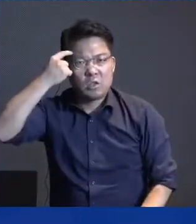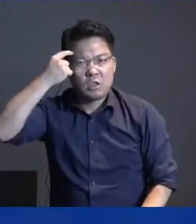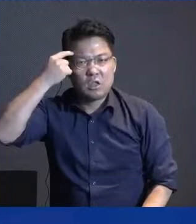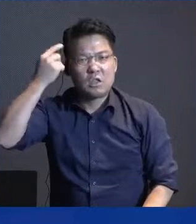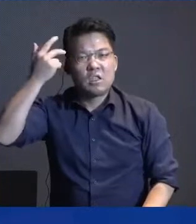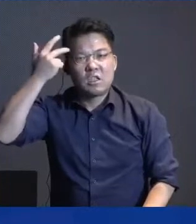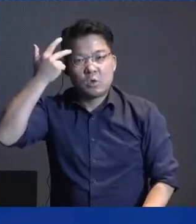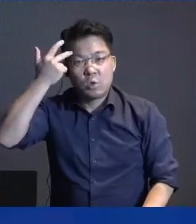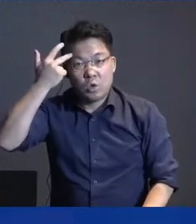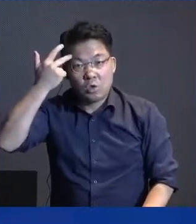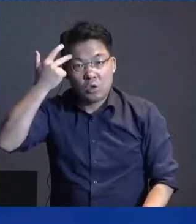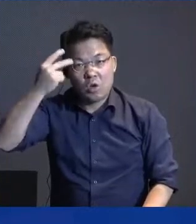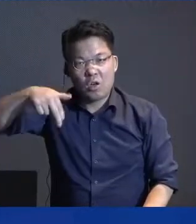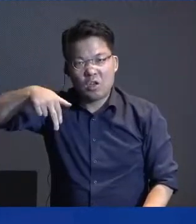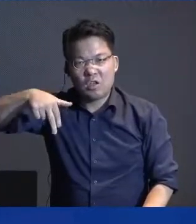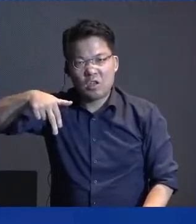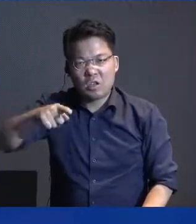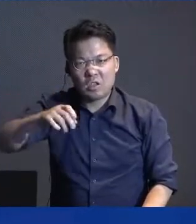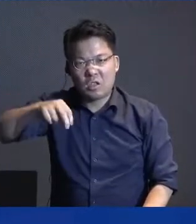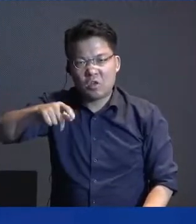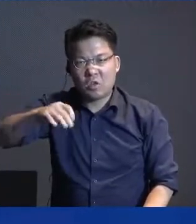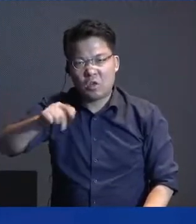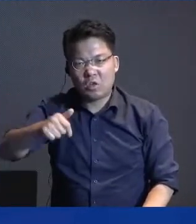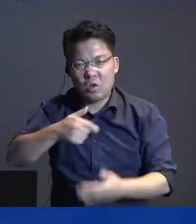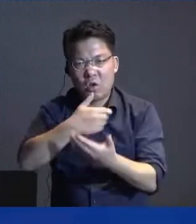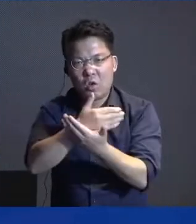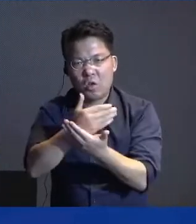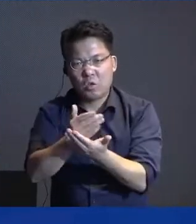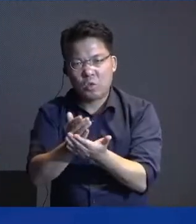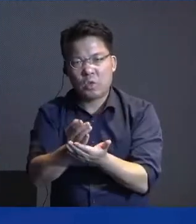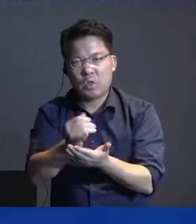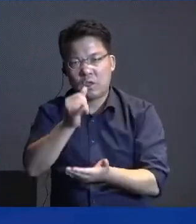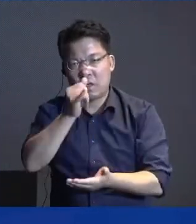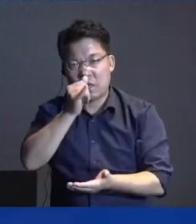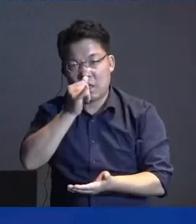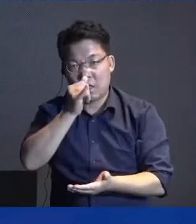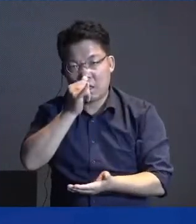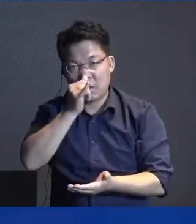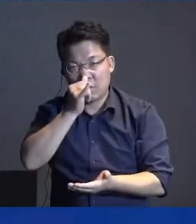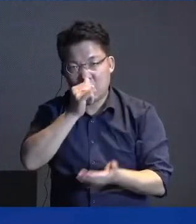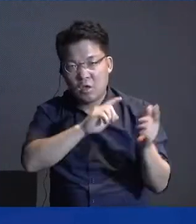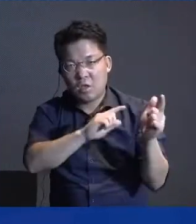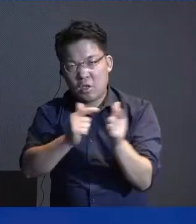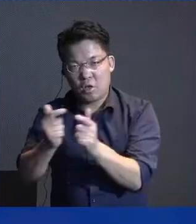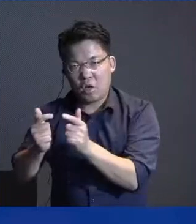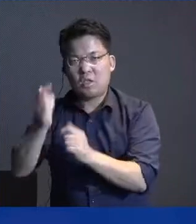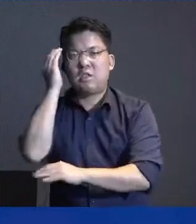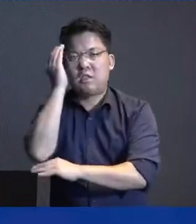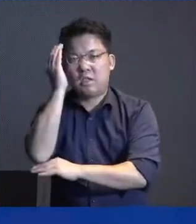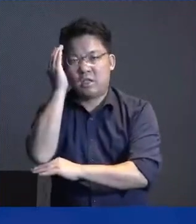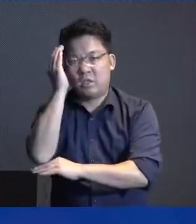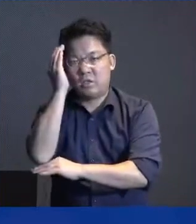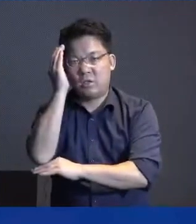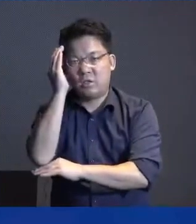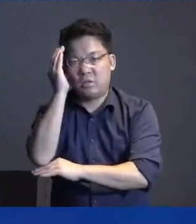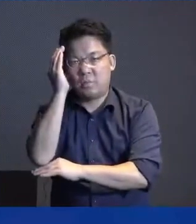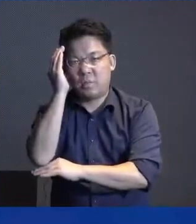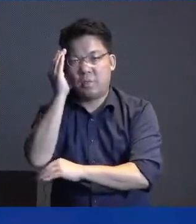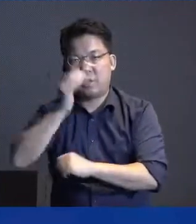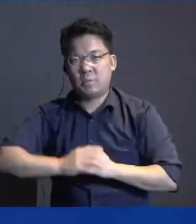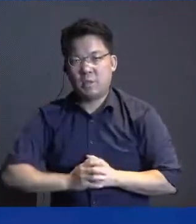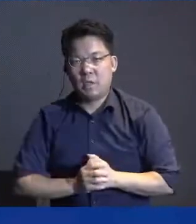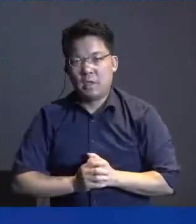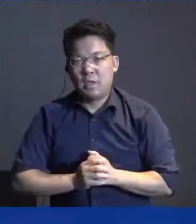before we move on to the second presenter, Professor Ha, Dr. Banerjee gave us some